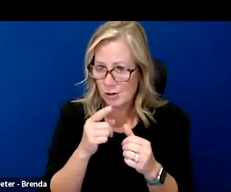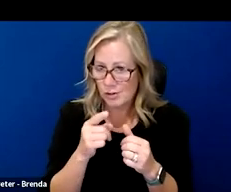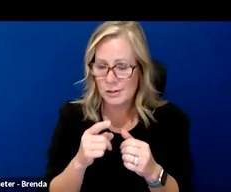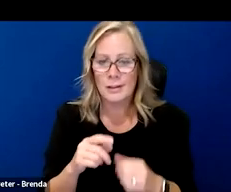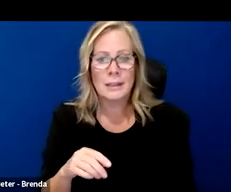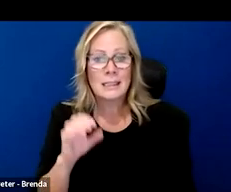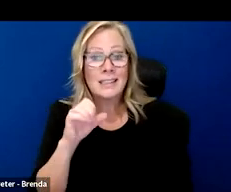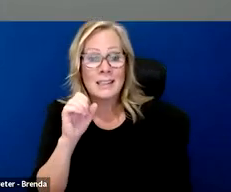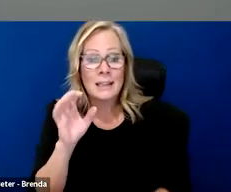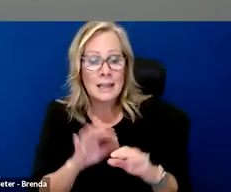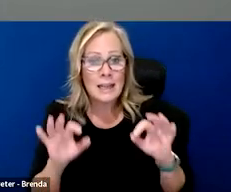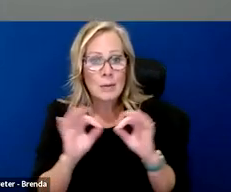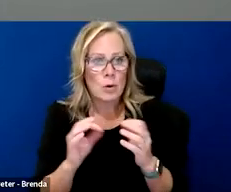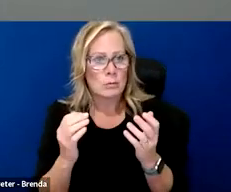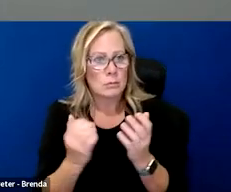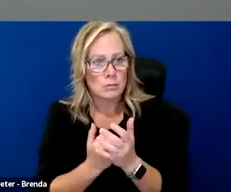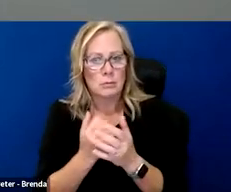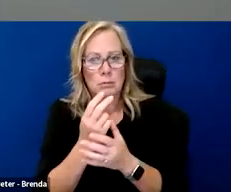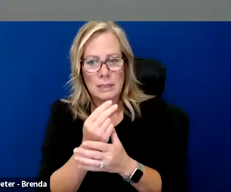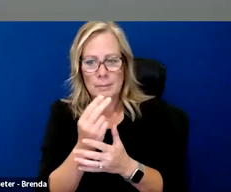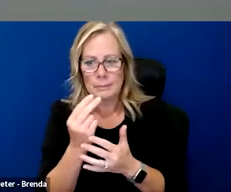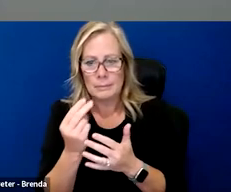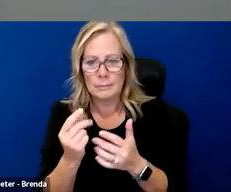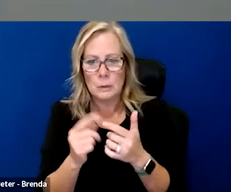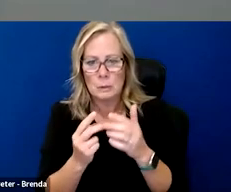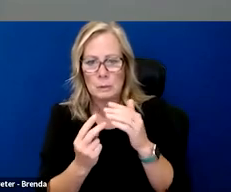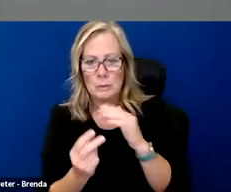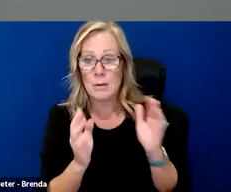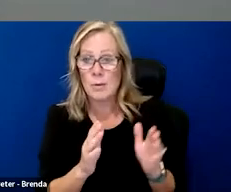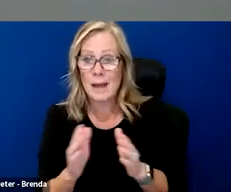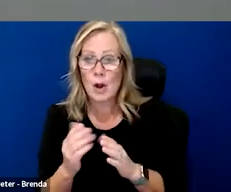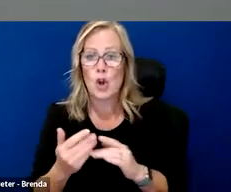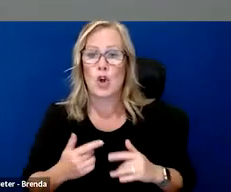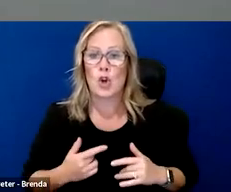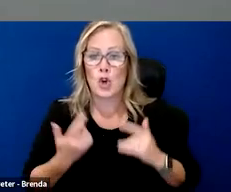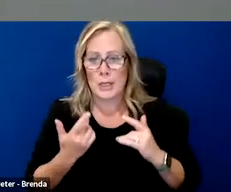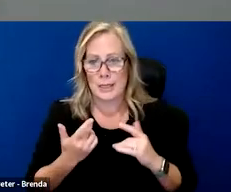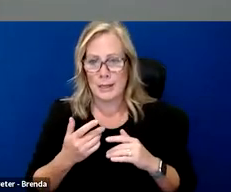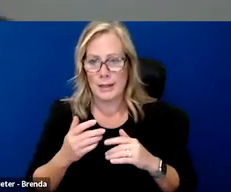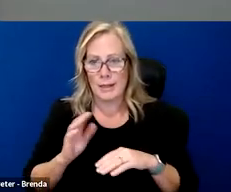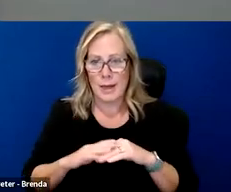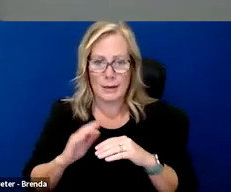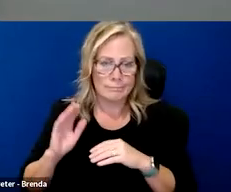today to be prepared and plan for when heat comes. Our website,